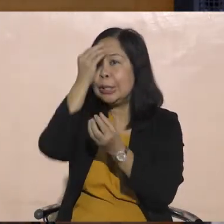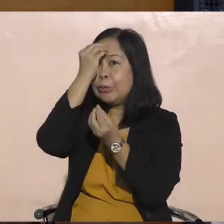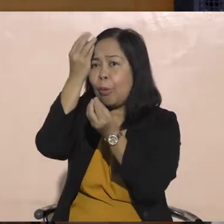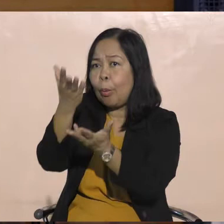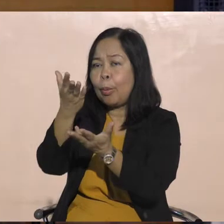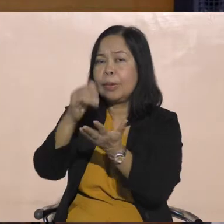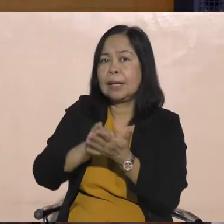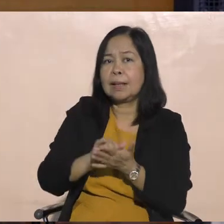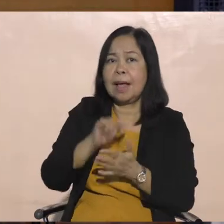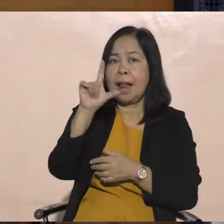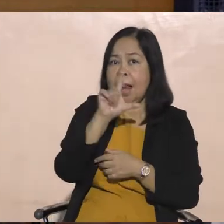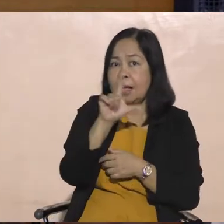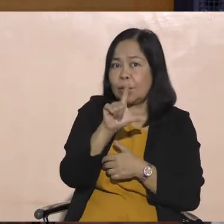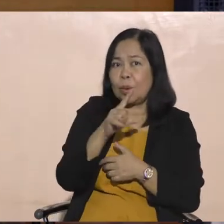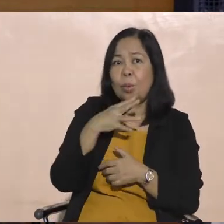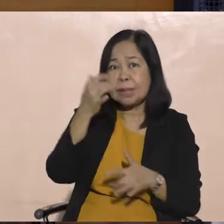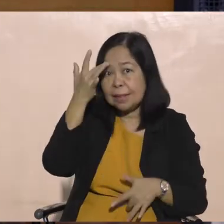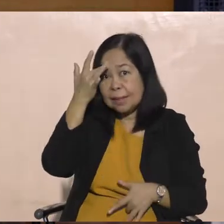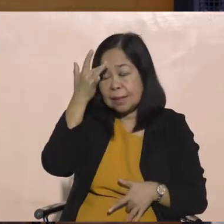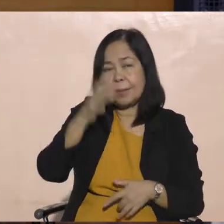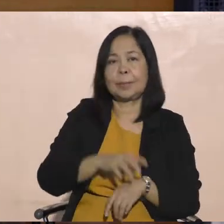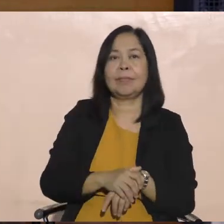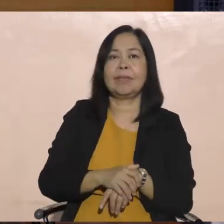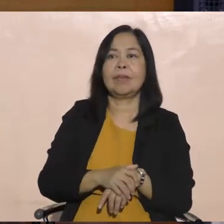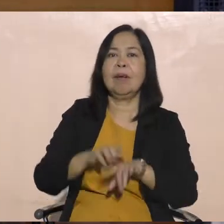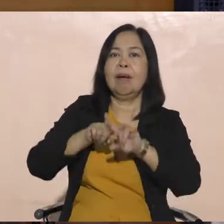critically ill. But you know what?